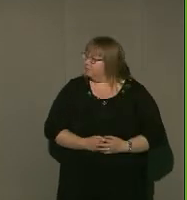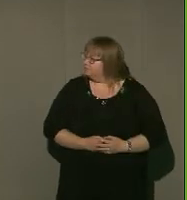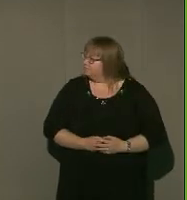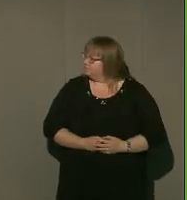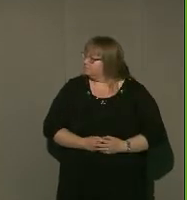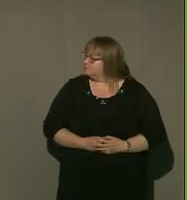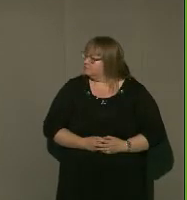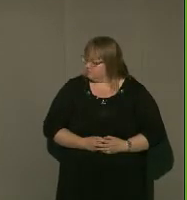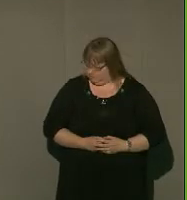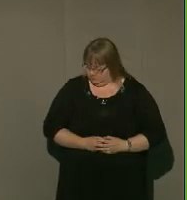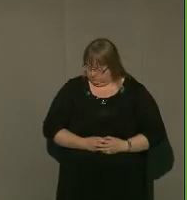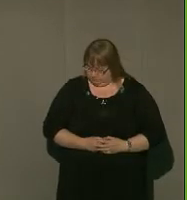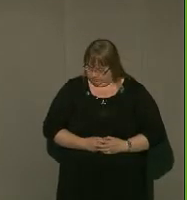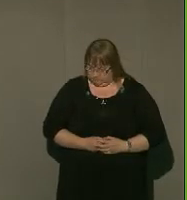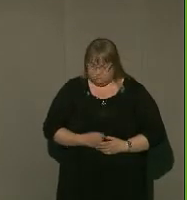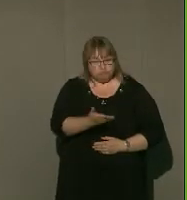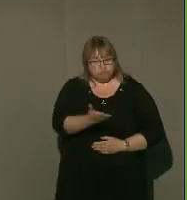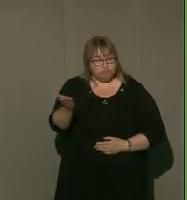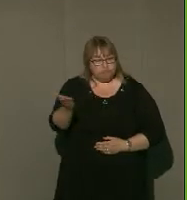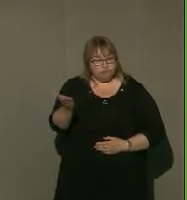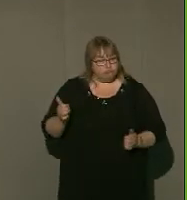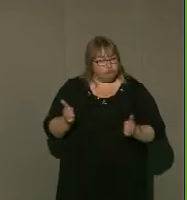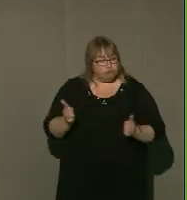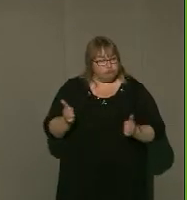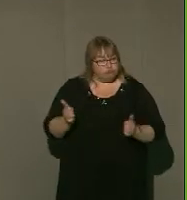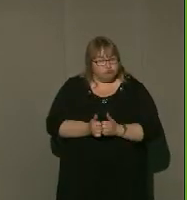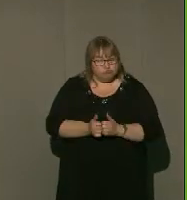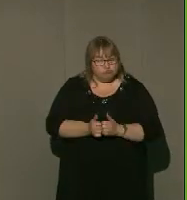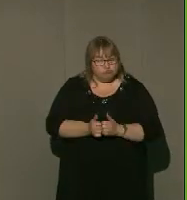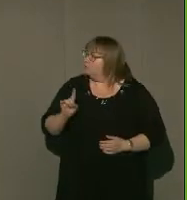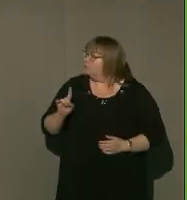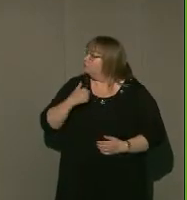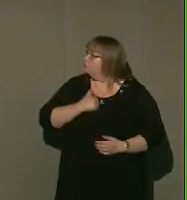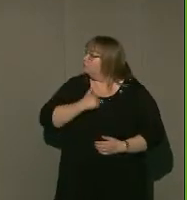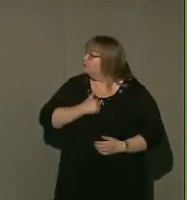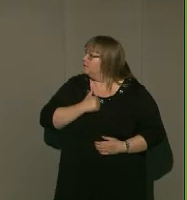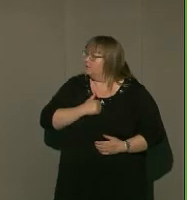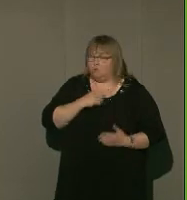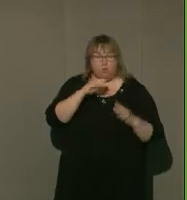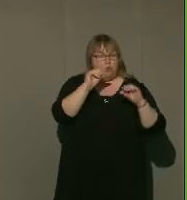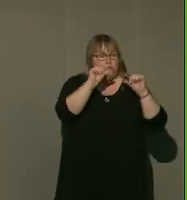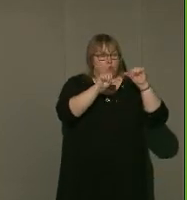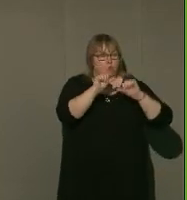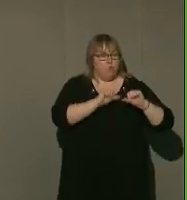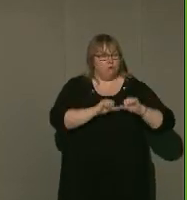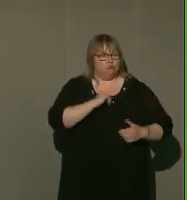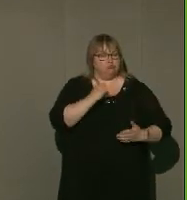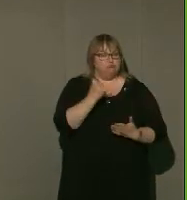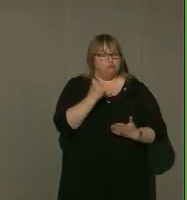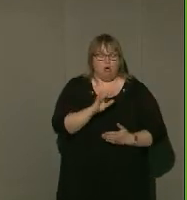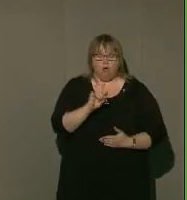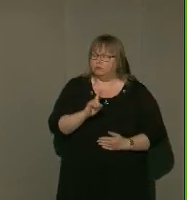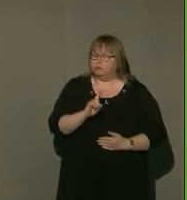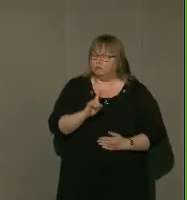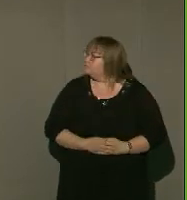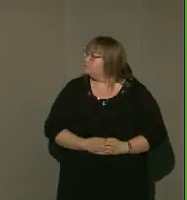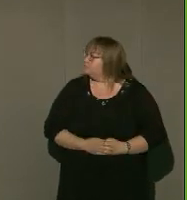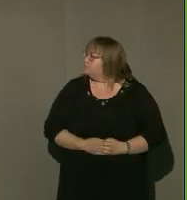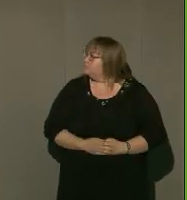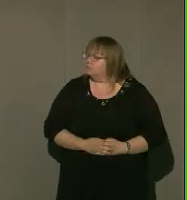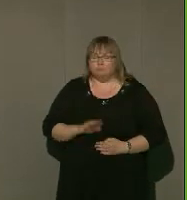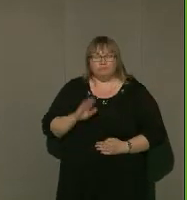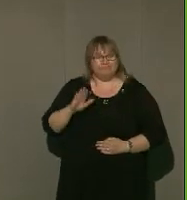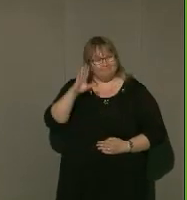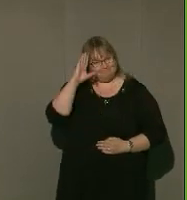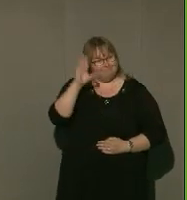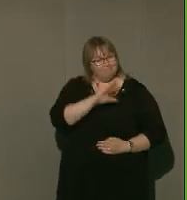those in... He has to read the motion first, and then you... Oh, sorry, I've got the order wrong. Do you want me to do it? Yeah. Conference, just